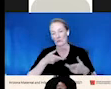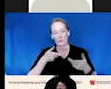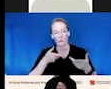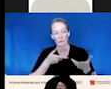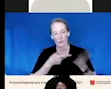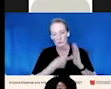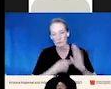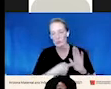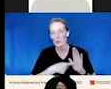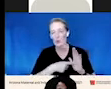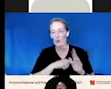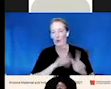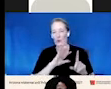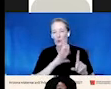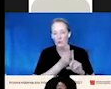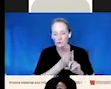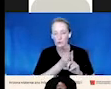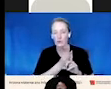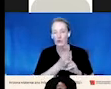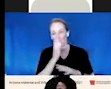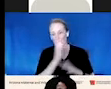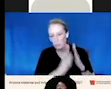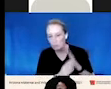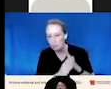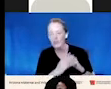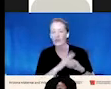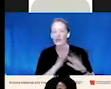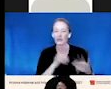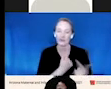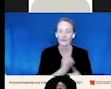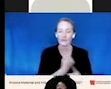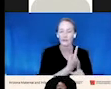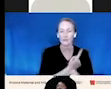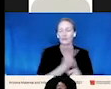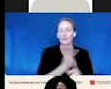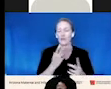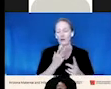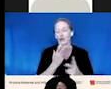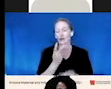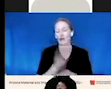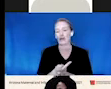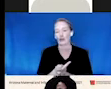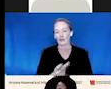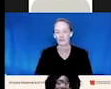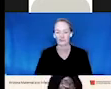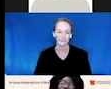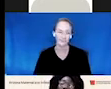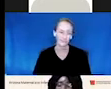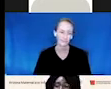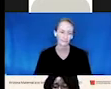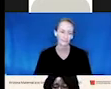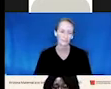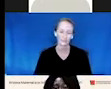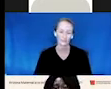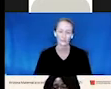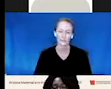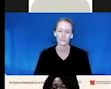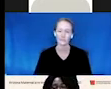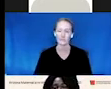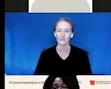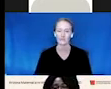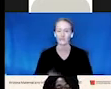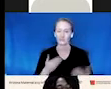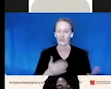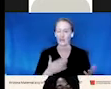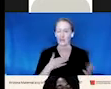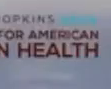culturally focused so they can provide culturally present care. So with that, I'll go ahead and close out. Here's my email, and thank